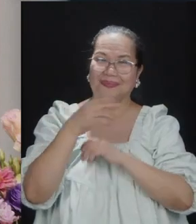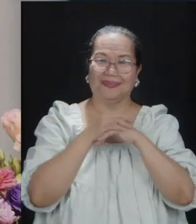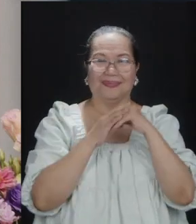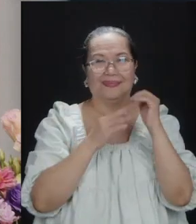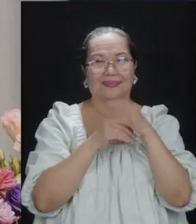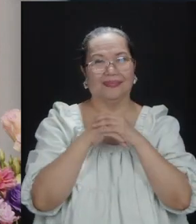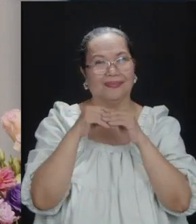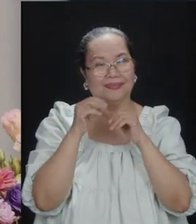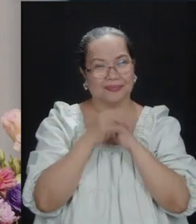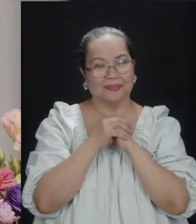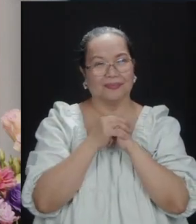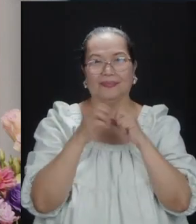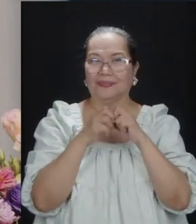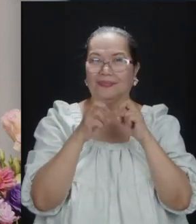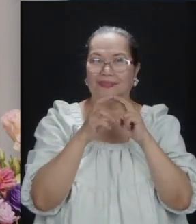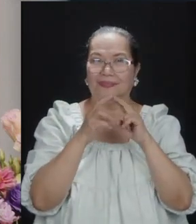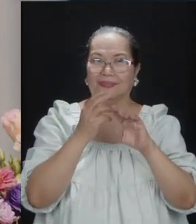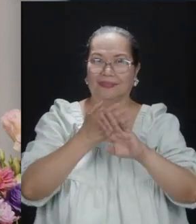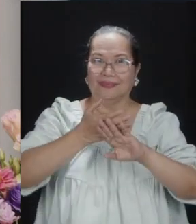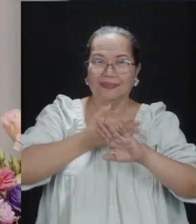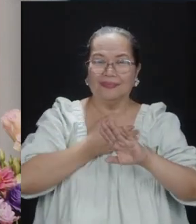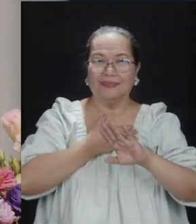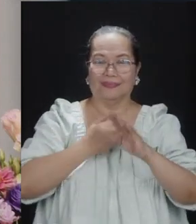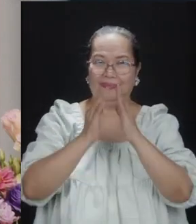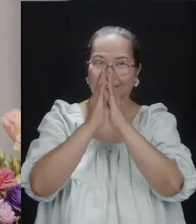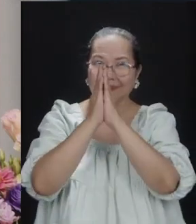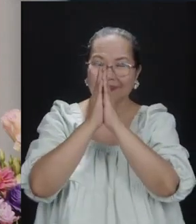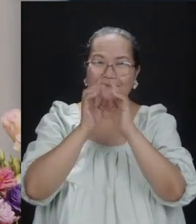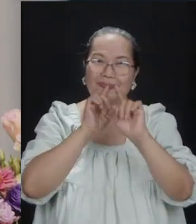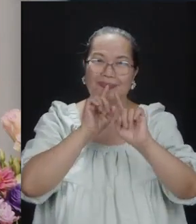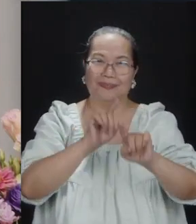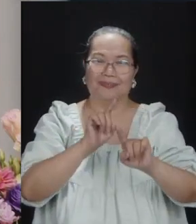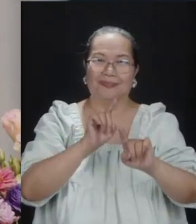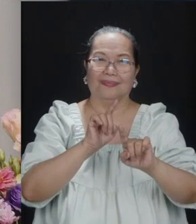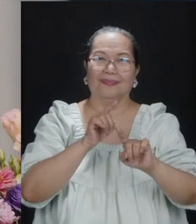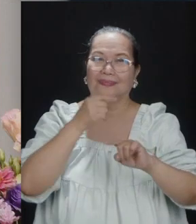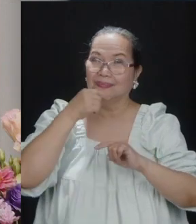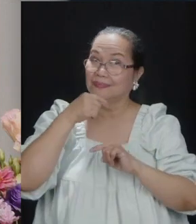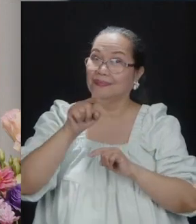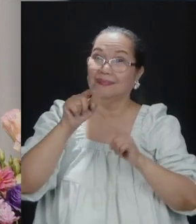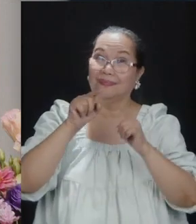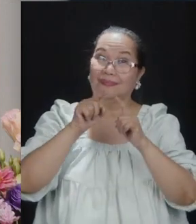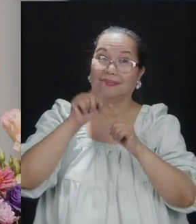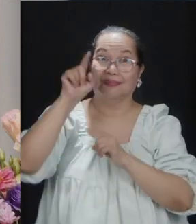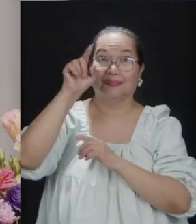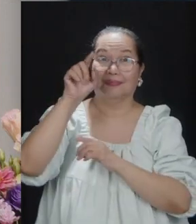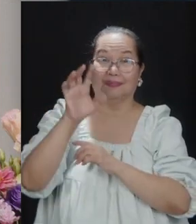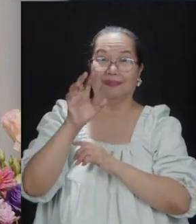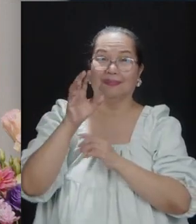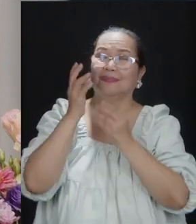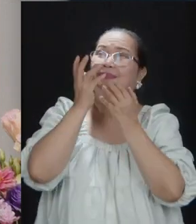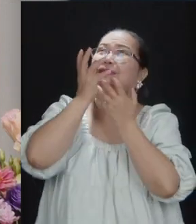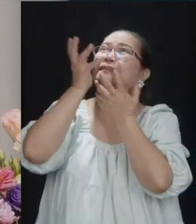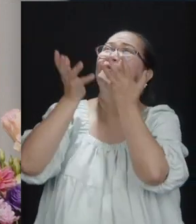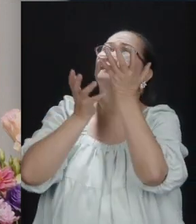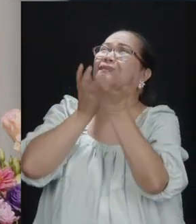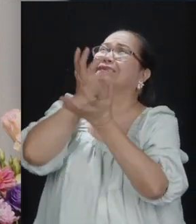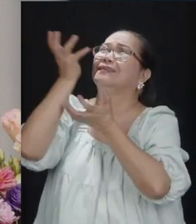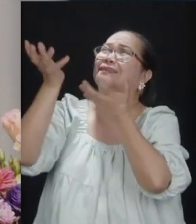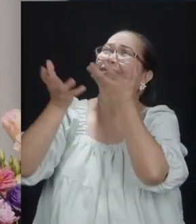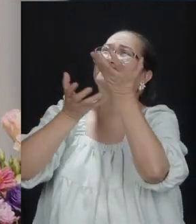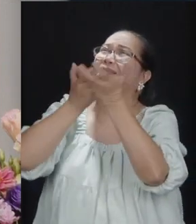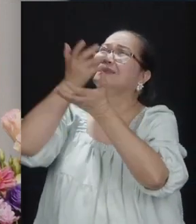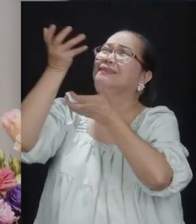comforted even before she got her prayer answered. Going to God to lament her situation